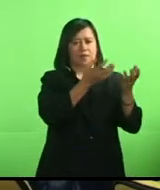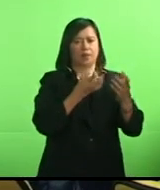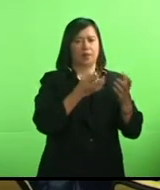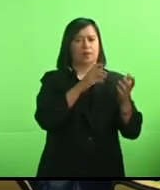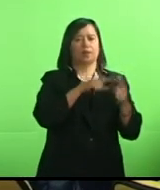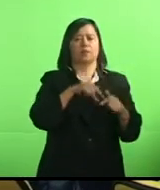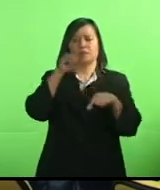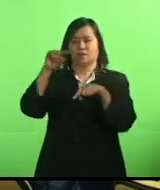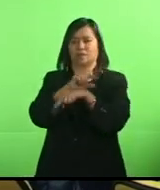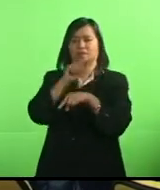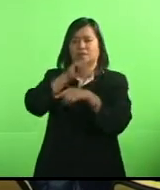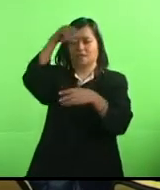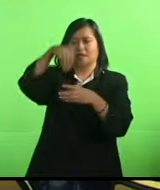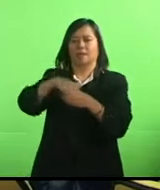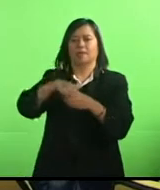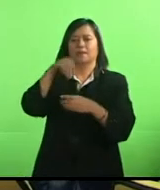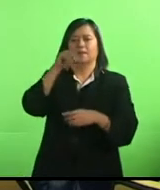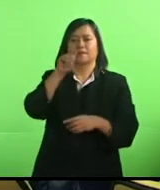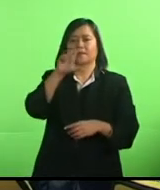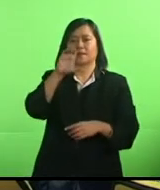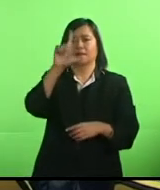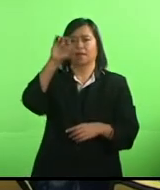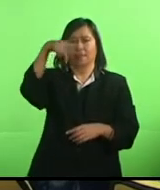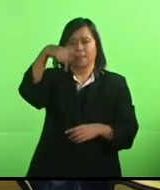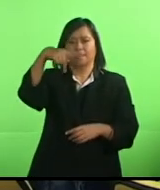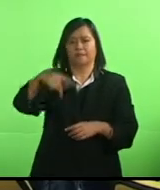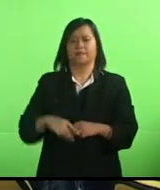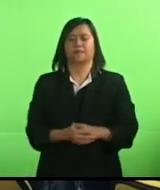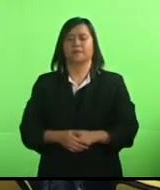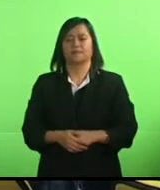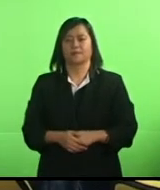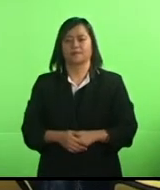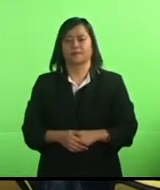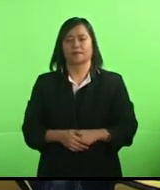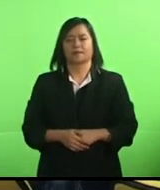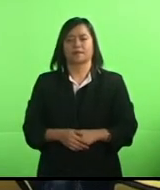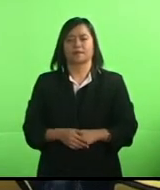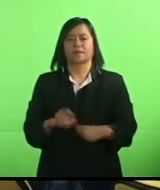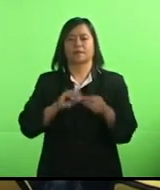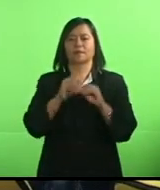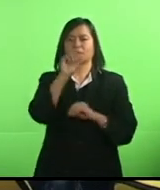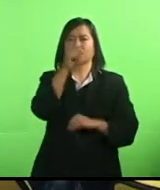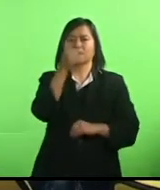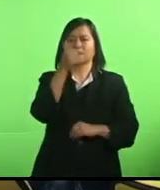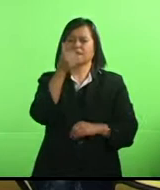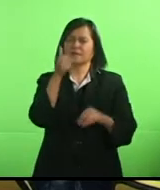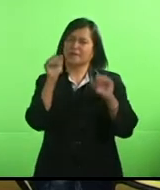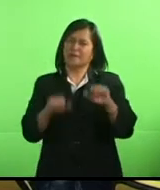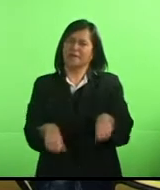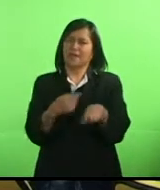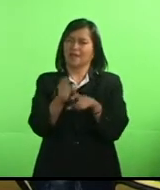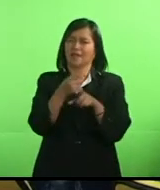the object or text clicked. Okay? Yeah, same. Good. Okay, number 10 can be a bit of a